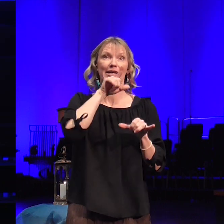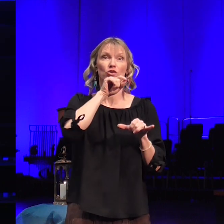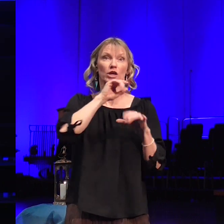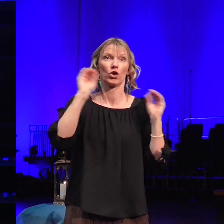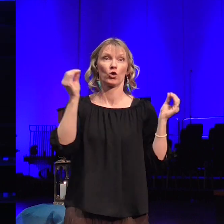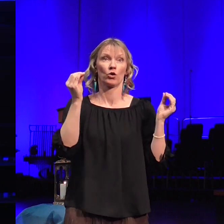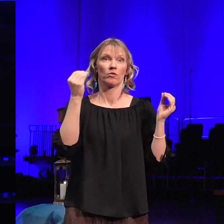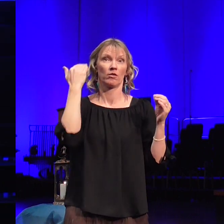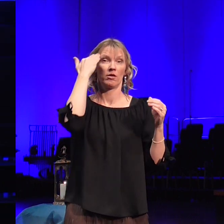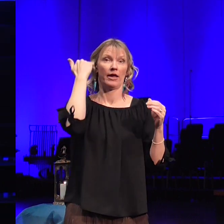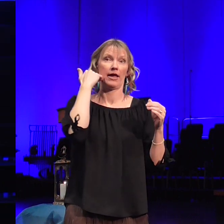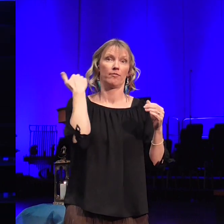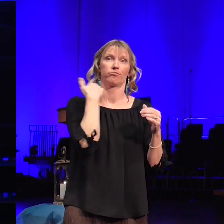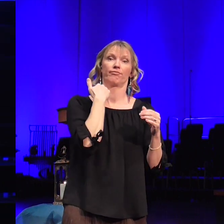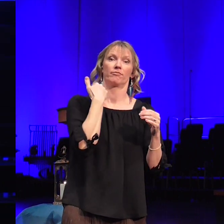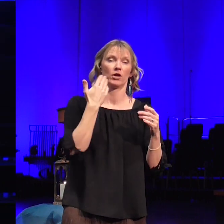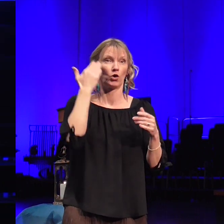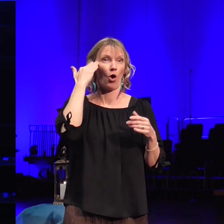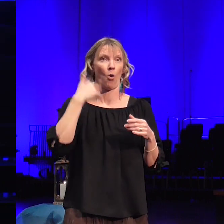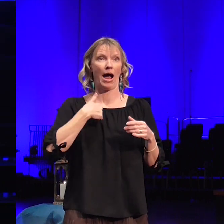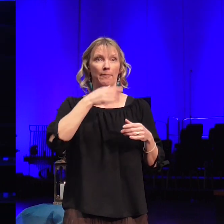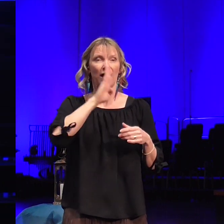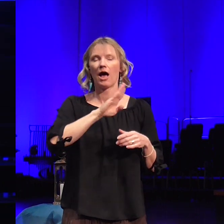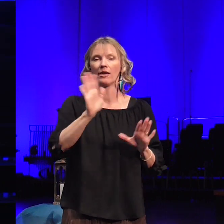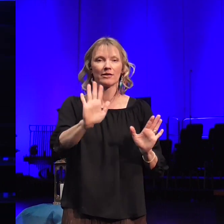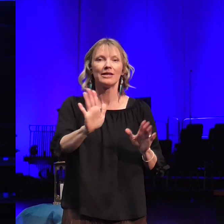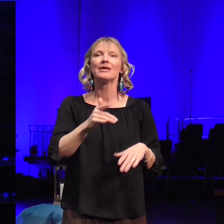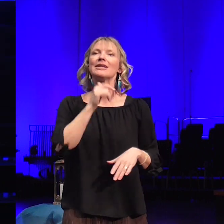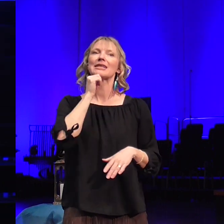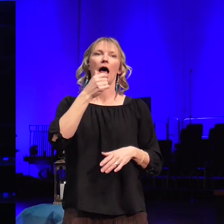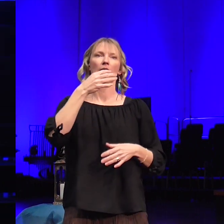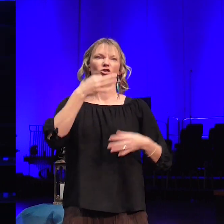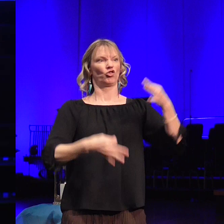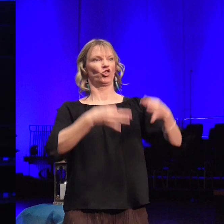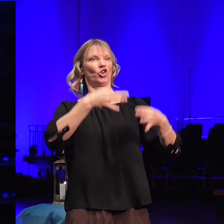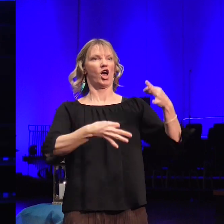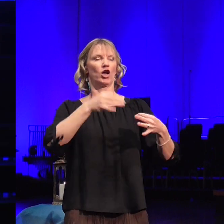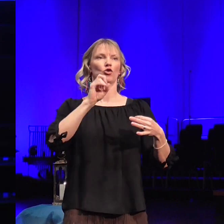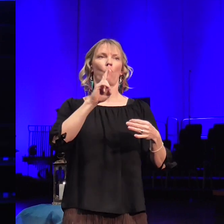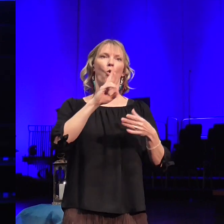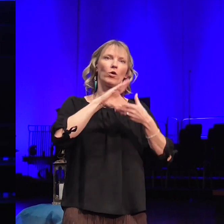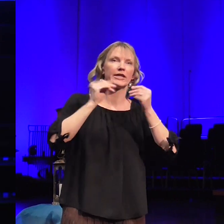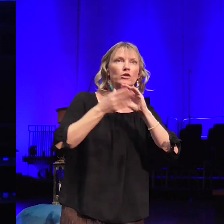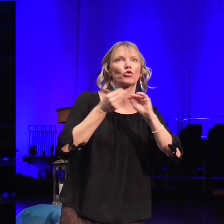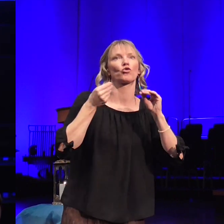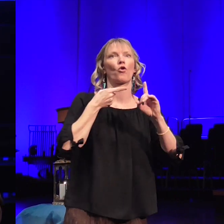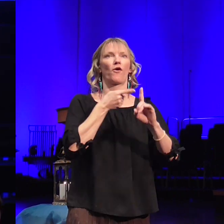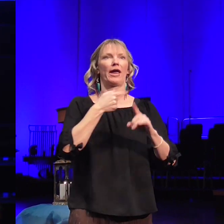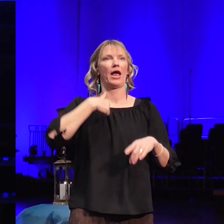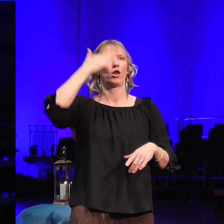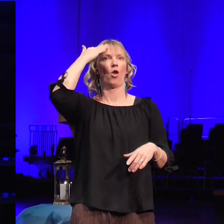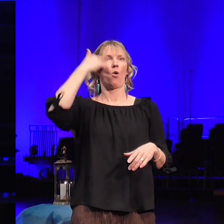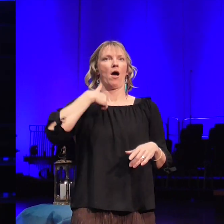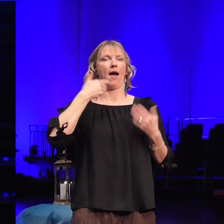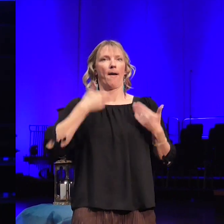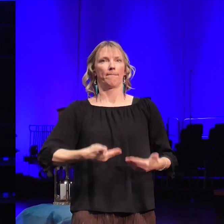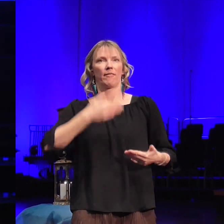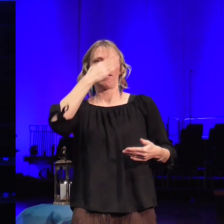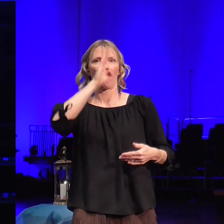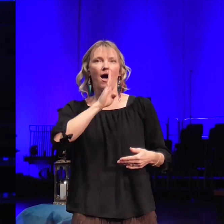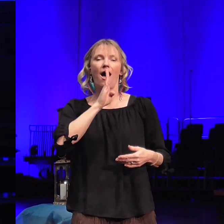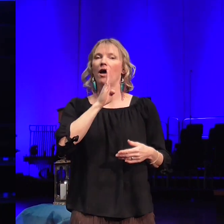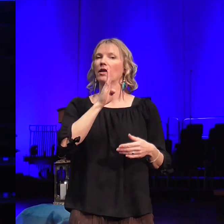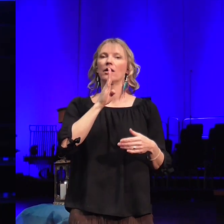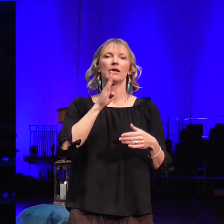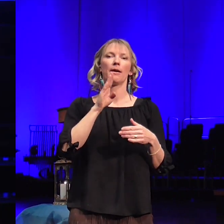and know that I am God. It's not be in judgment or in story and know that I am God. It's be